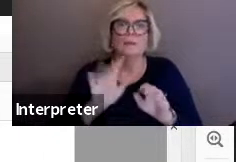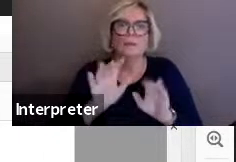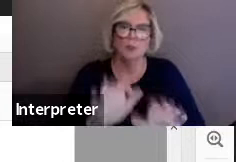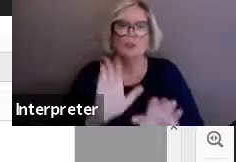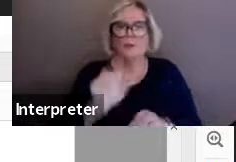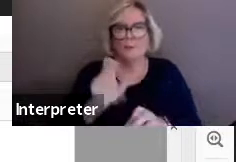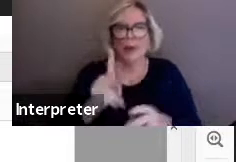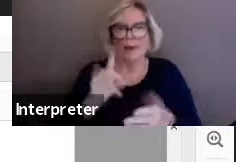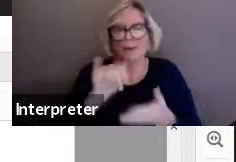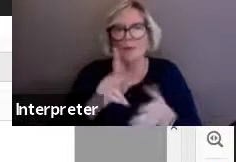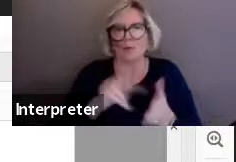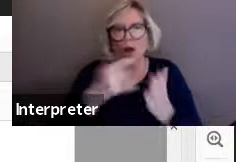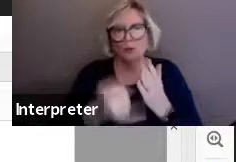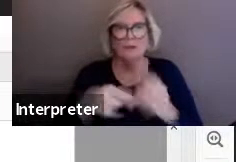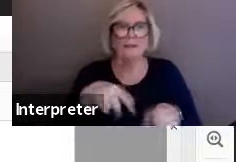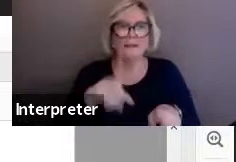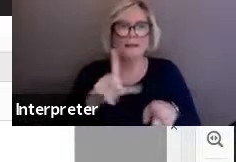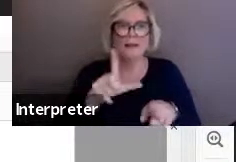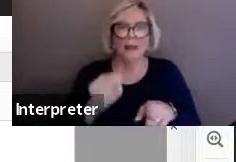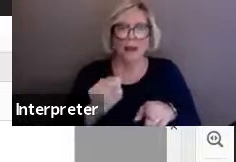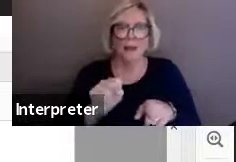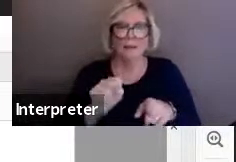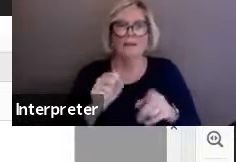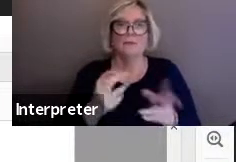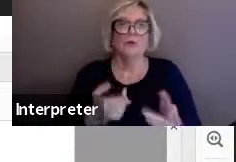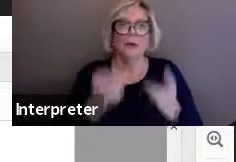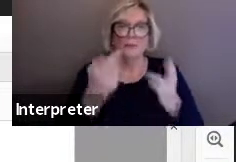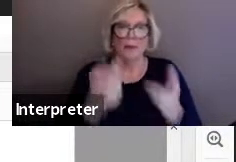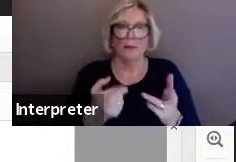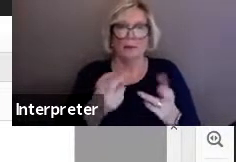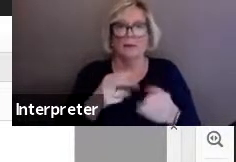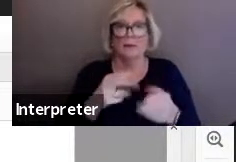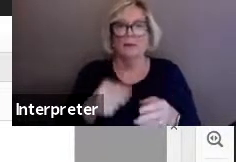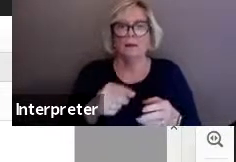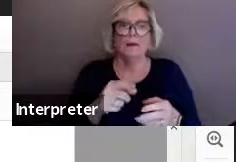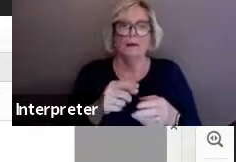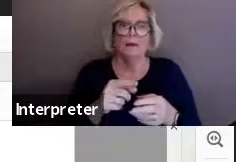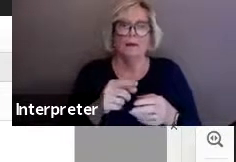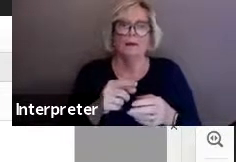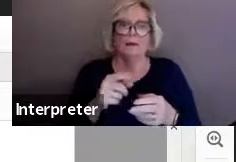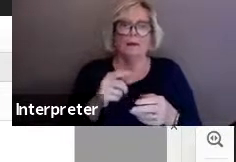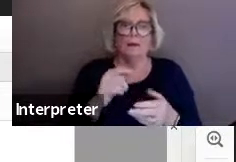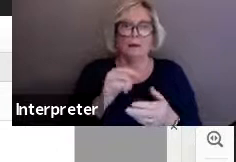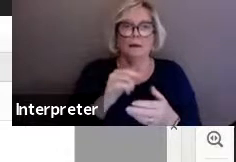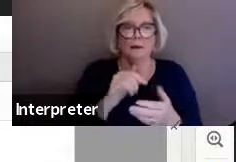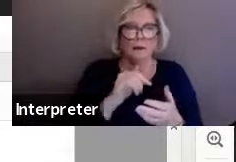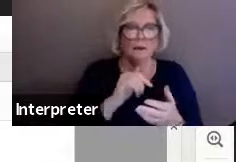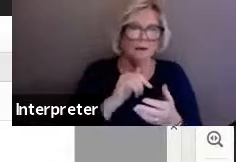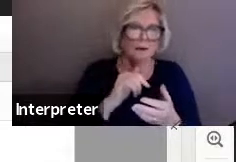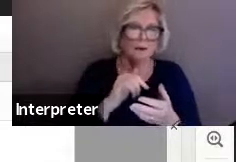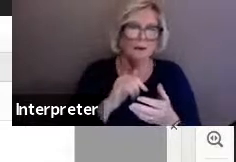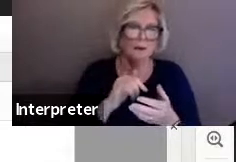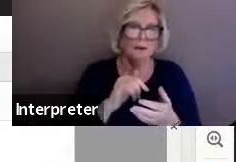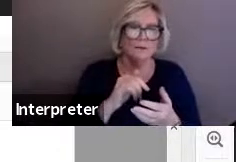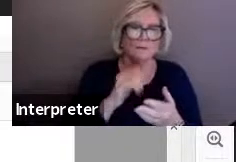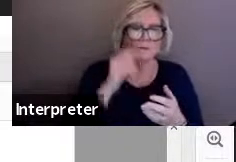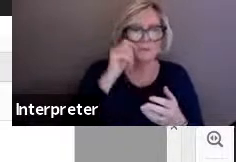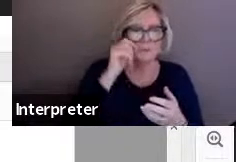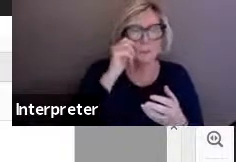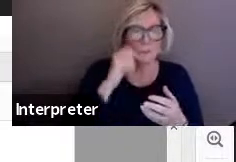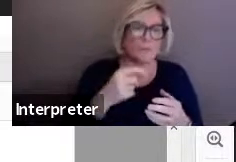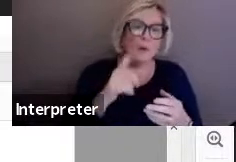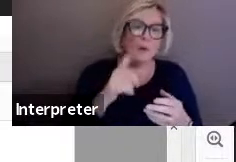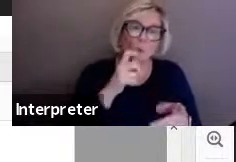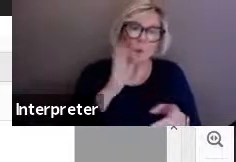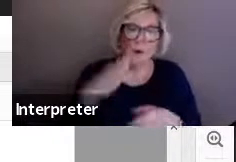DLS is recommending is committee narrative about this project, both which boards are going to be involved, who will be able to benefit